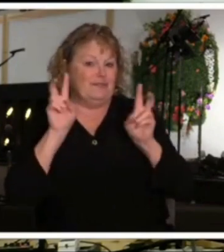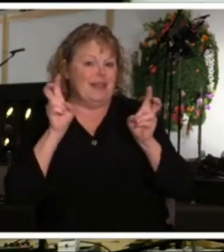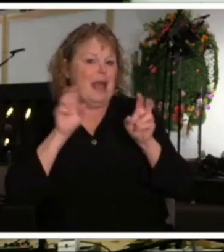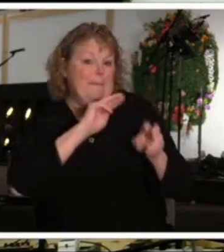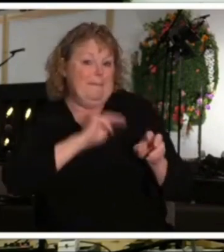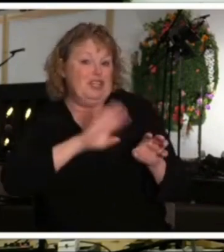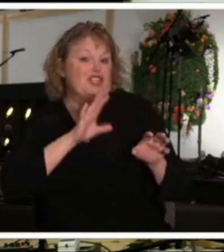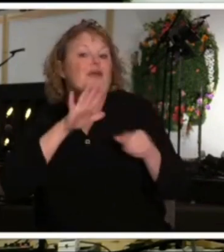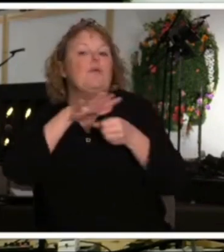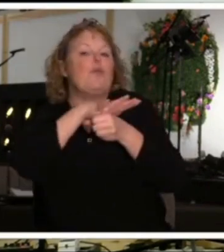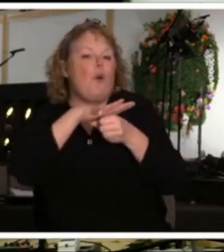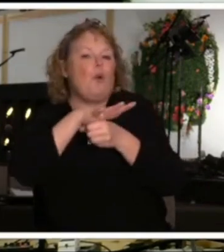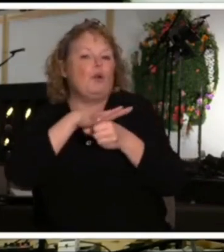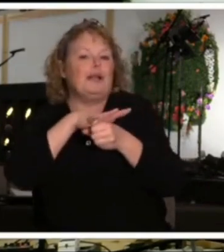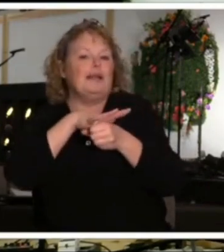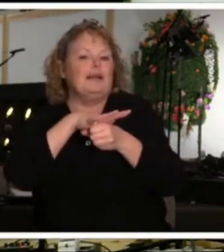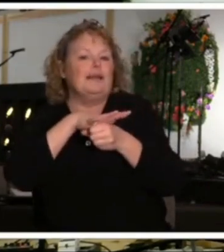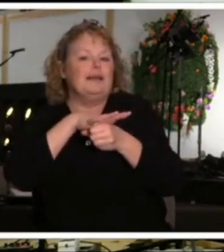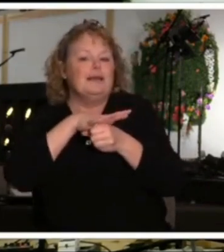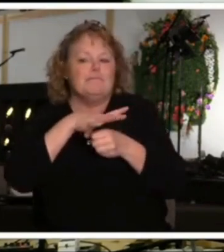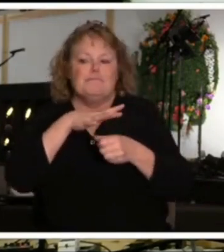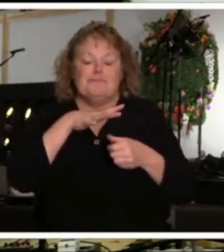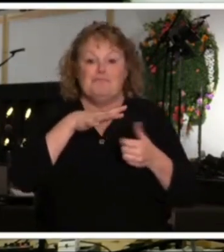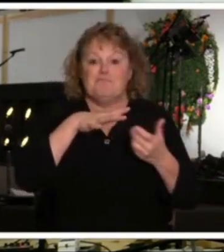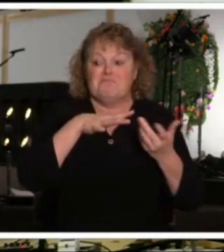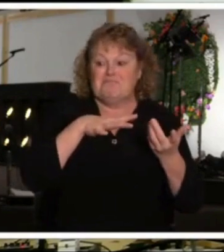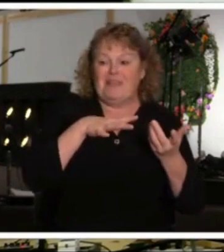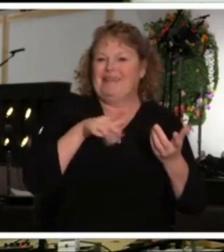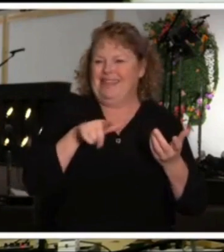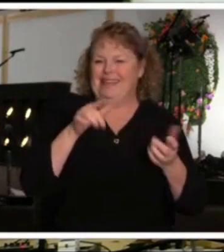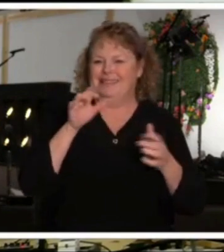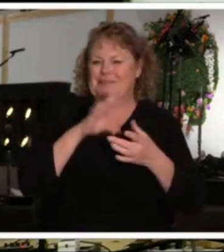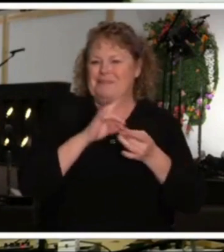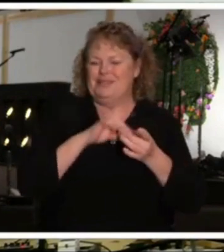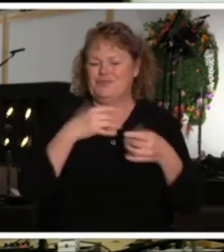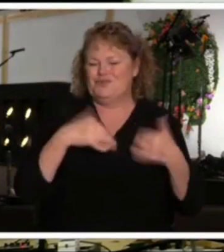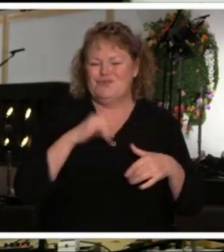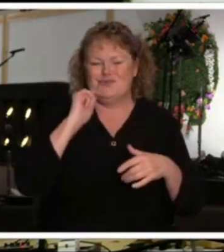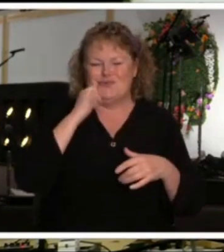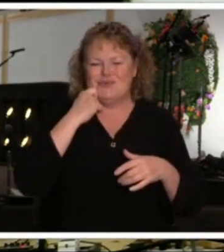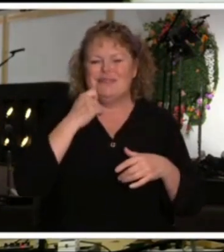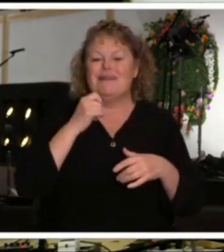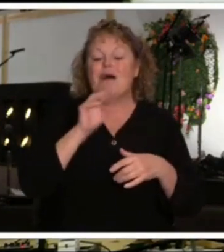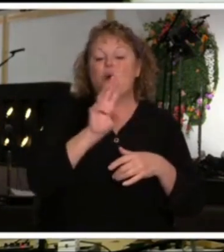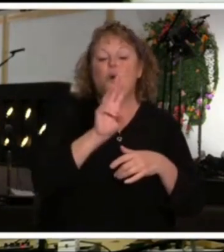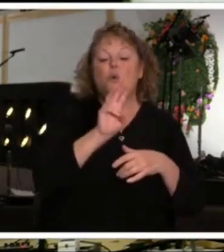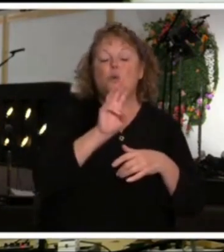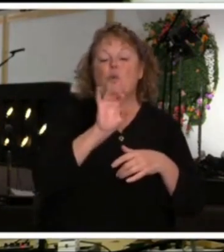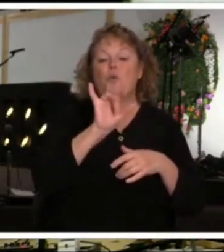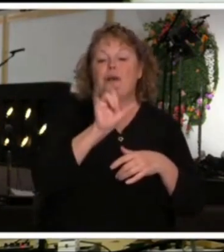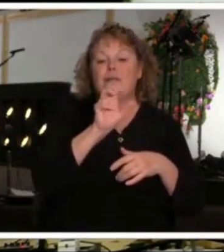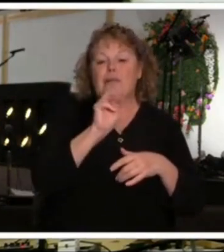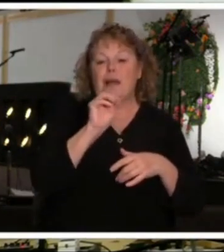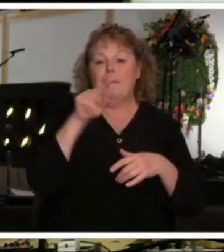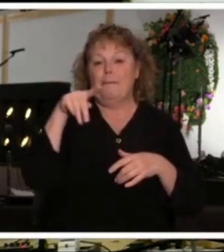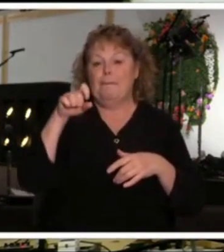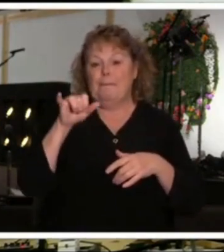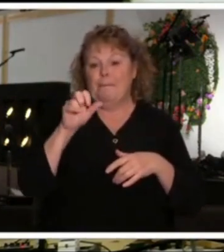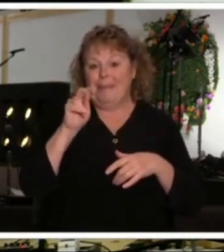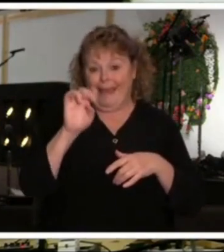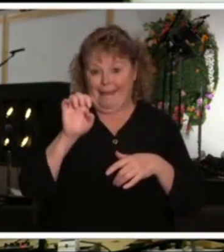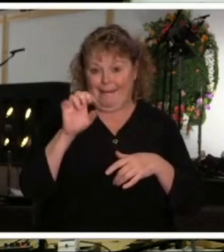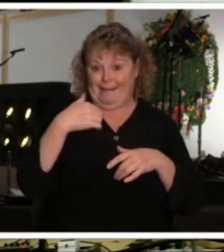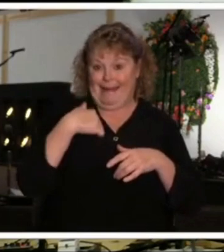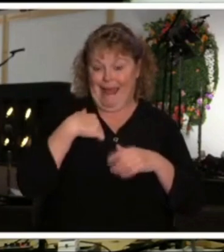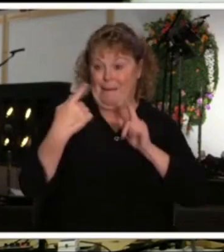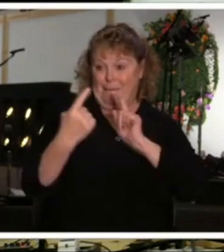have already joined us in the first service, you know what you were looking forward to. But William Payne and I met about 7 years ago. I believe that he